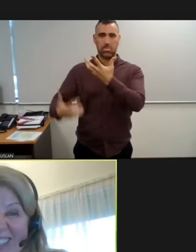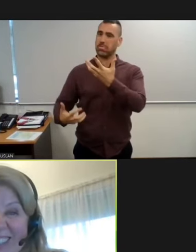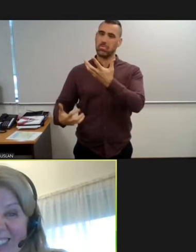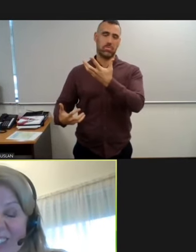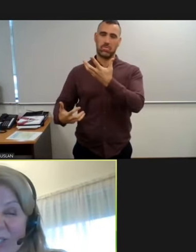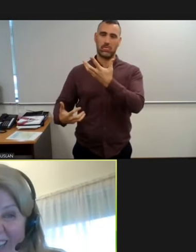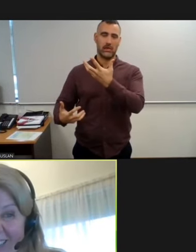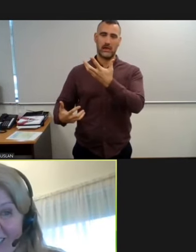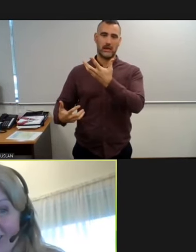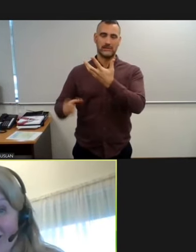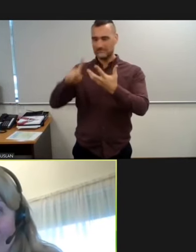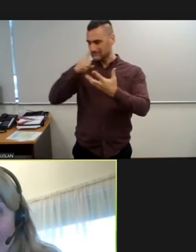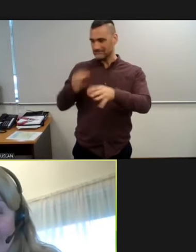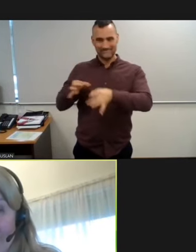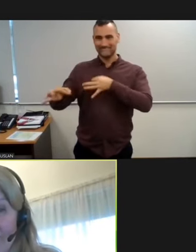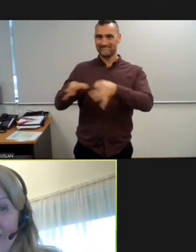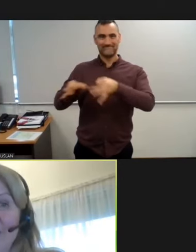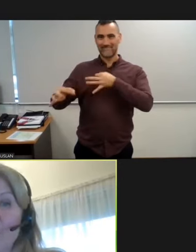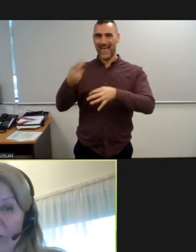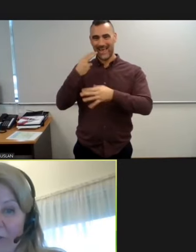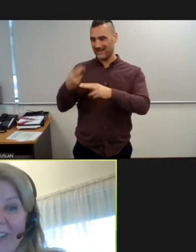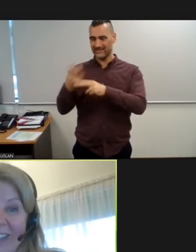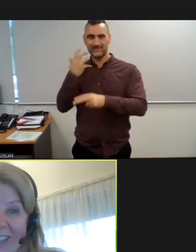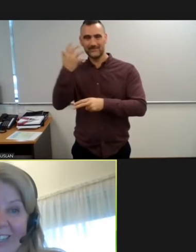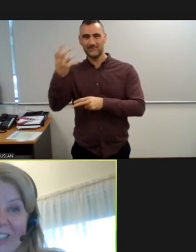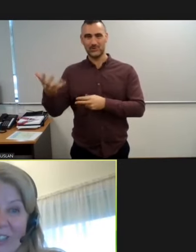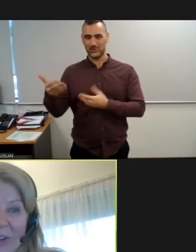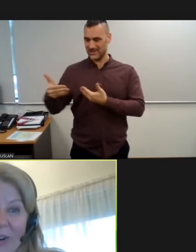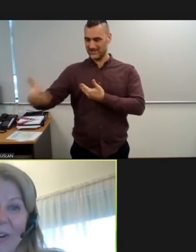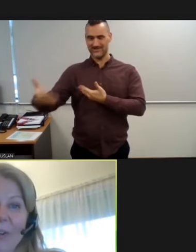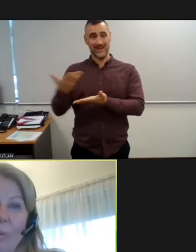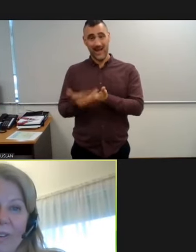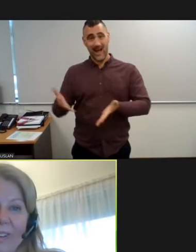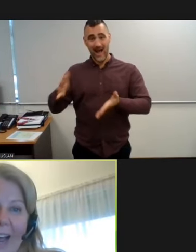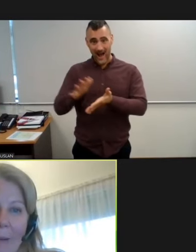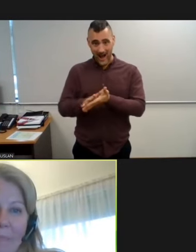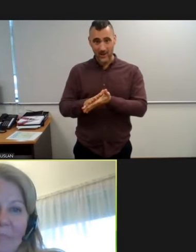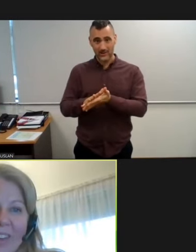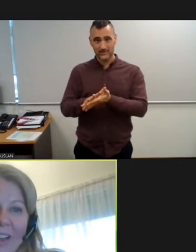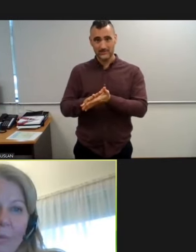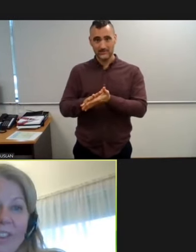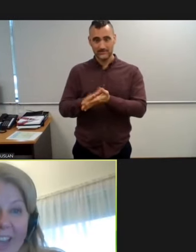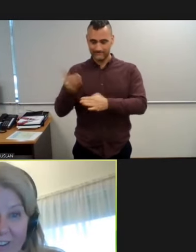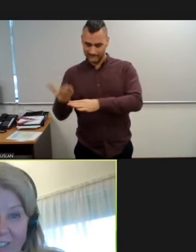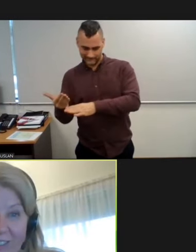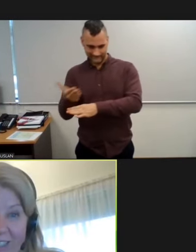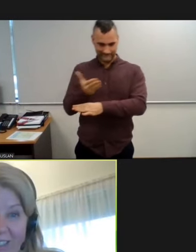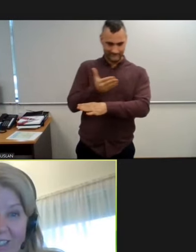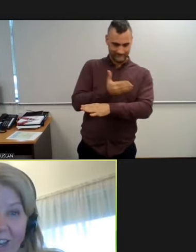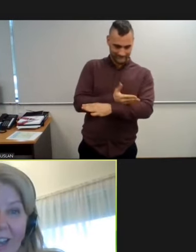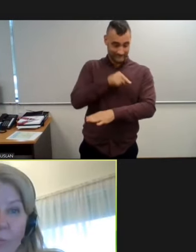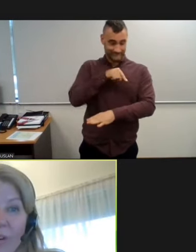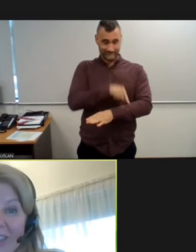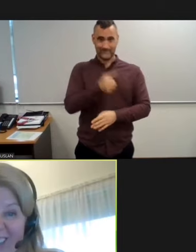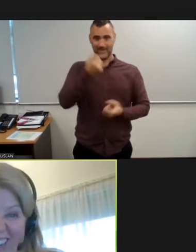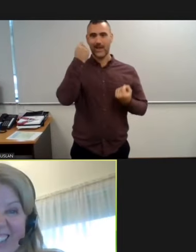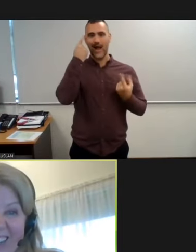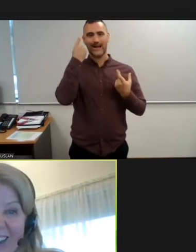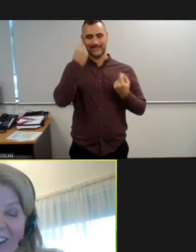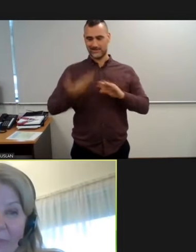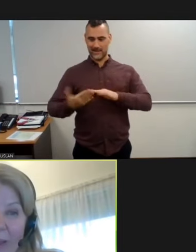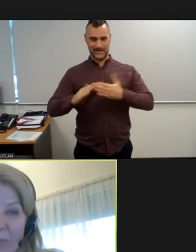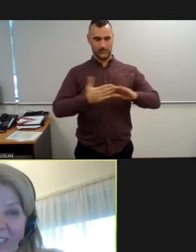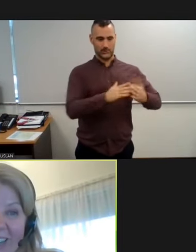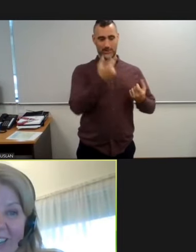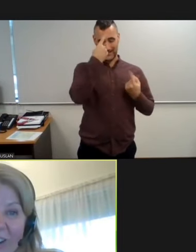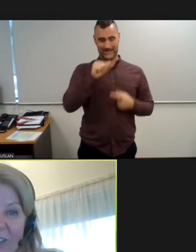plan a really successful exit strategy, we're really going to need to know what the characteristics are and what the needs